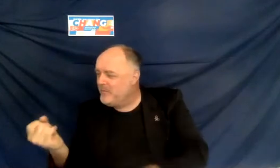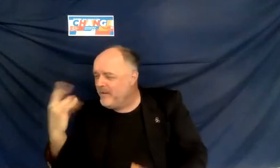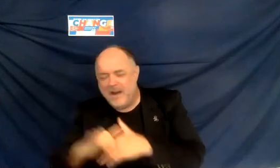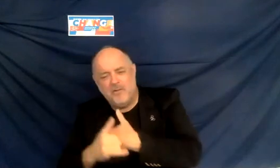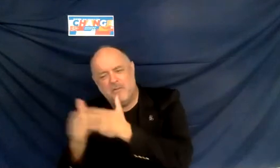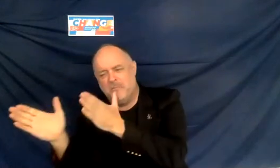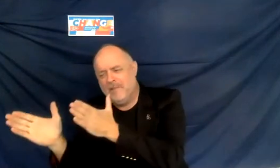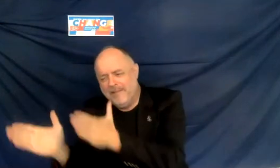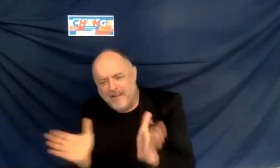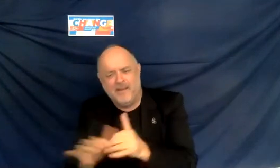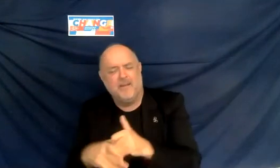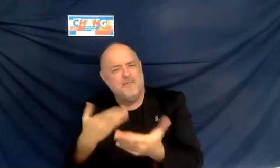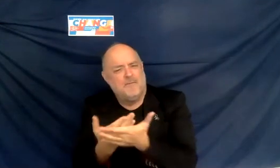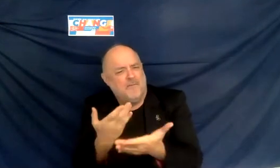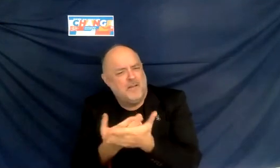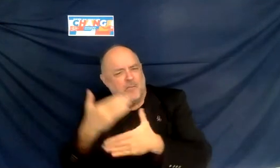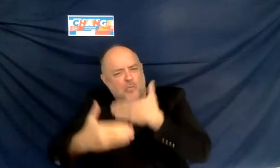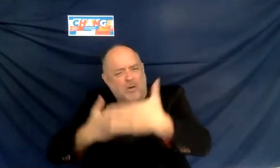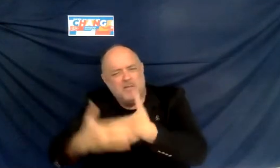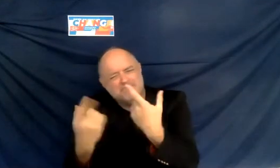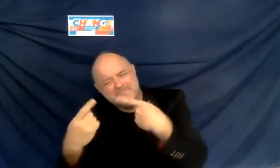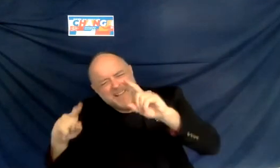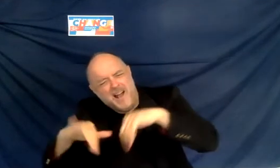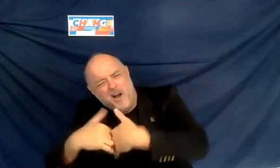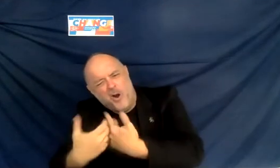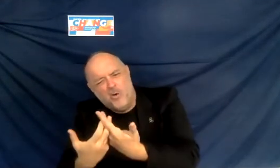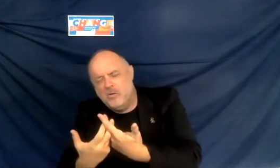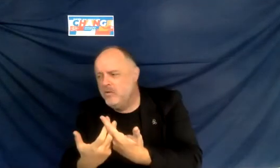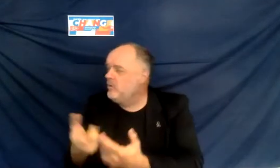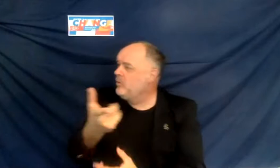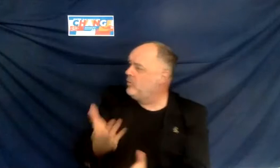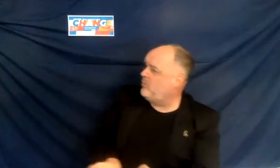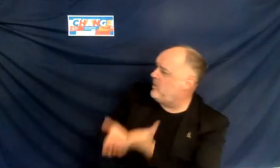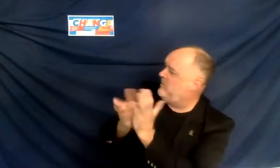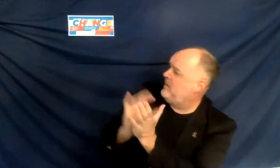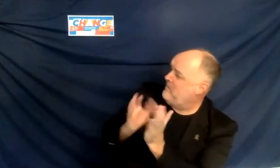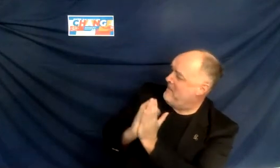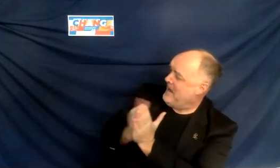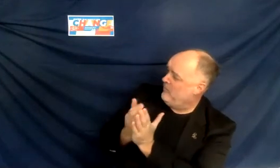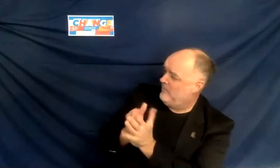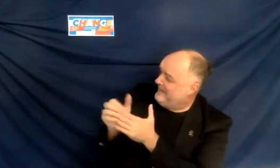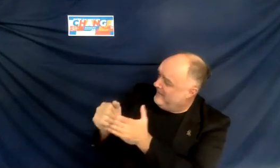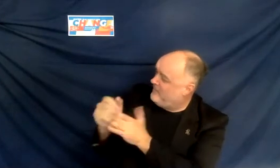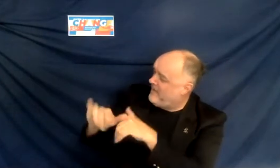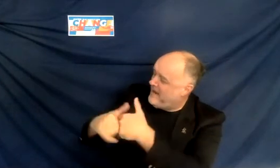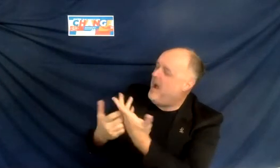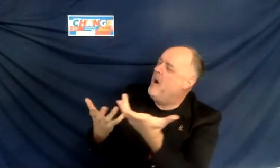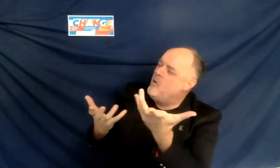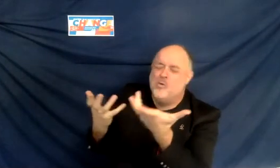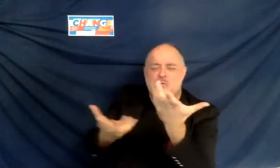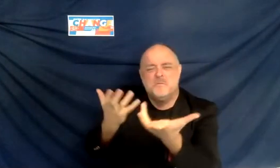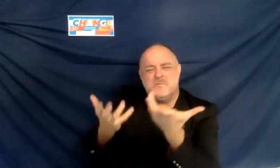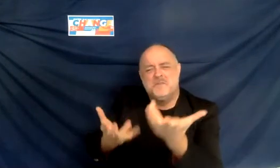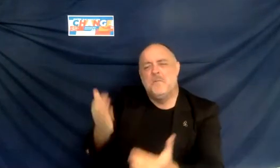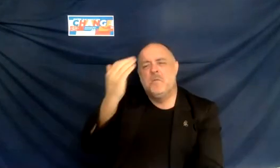process works. So, is it all, there's you bring up the manual, the crowd manual. I think maybe, you're